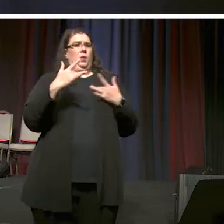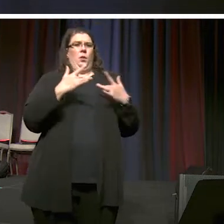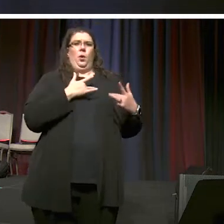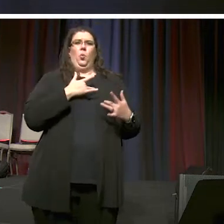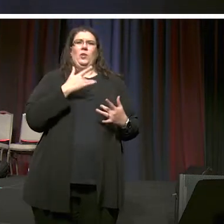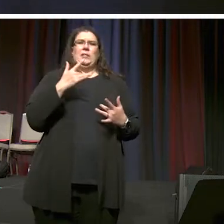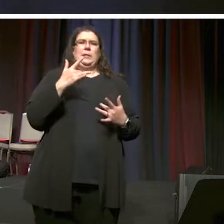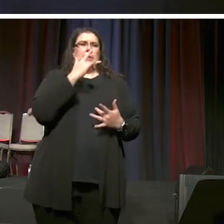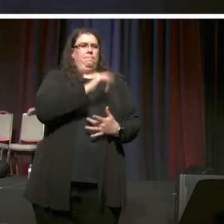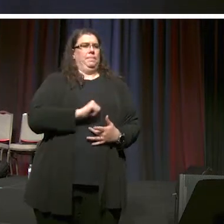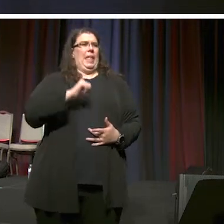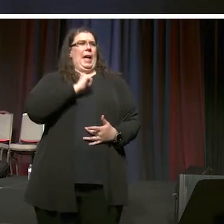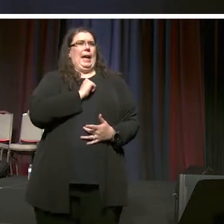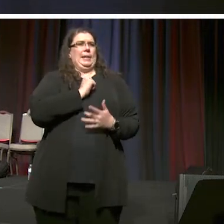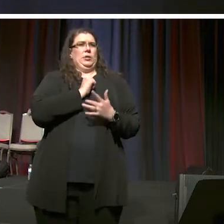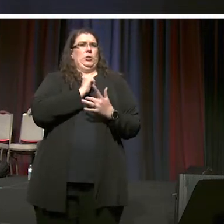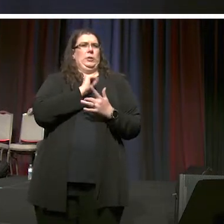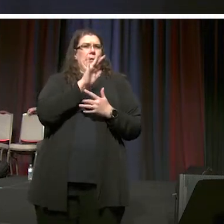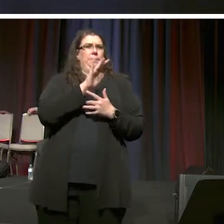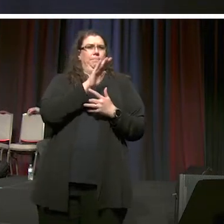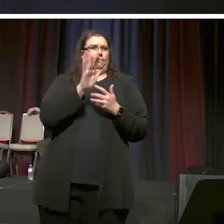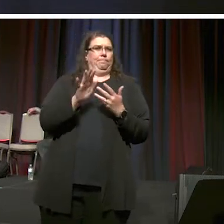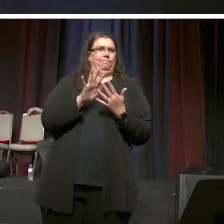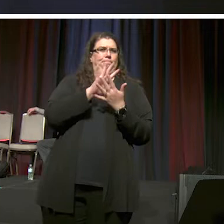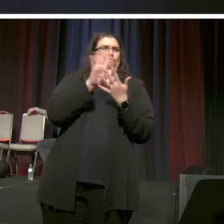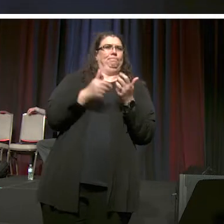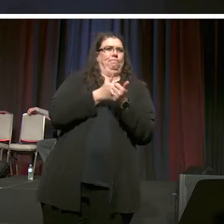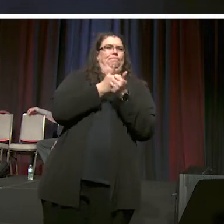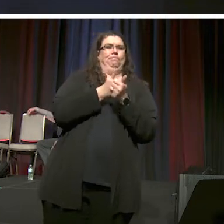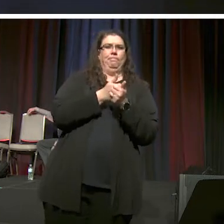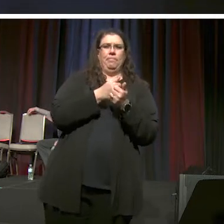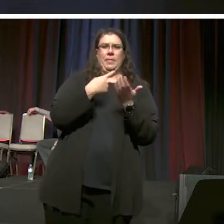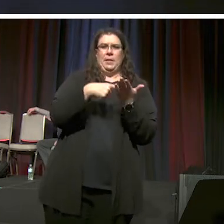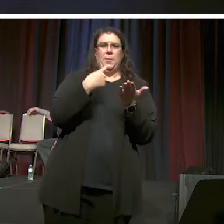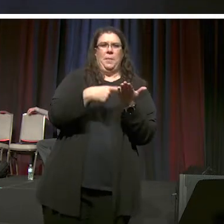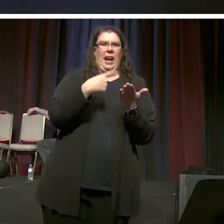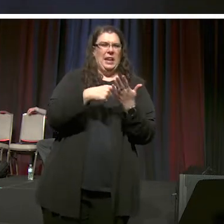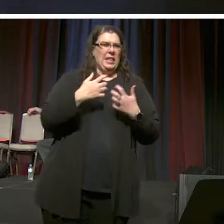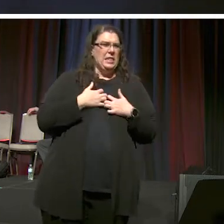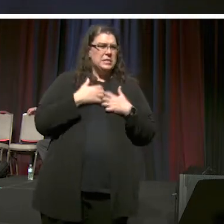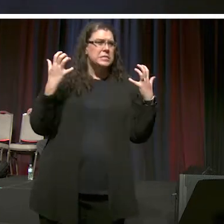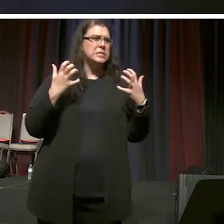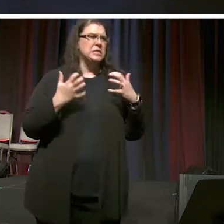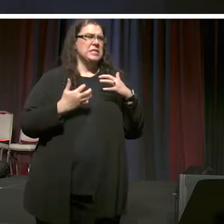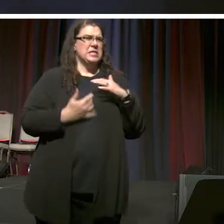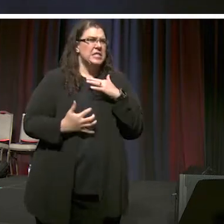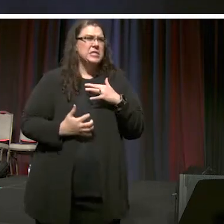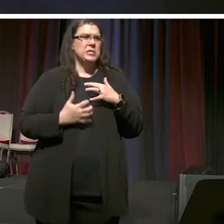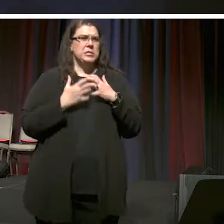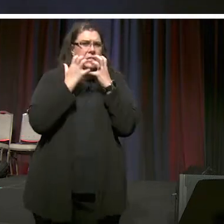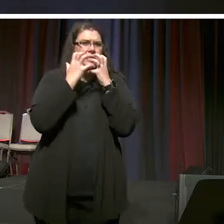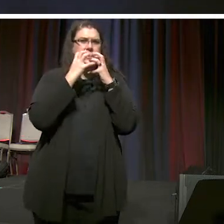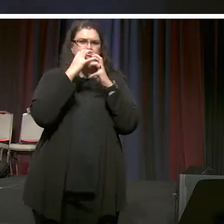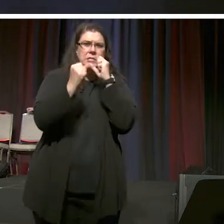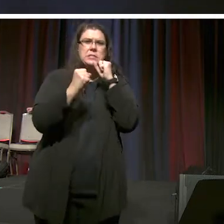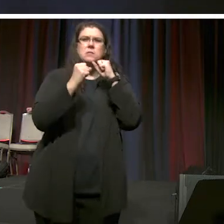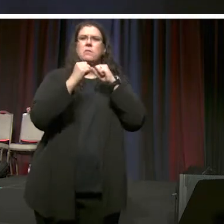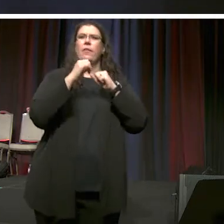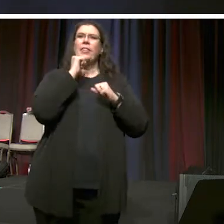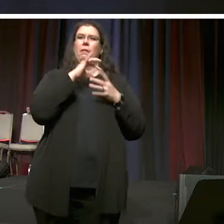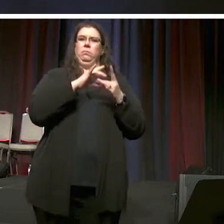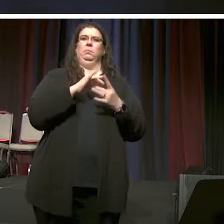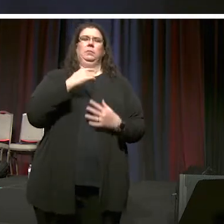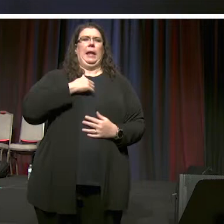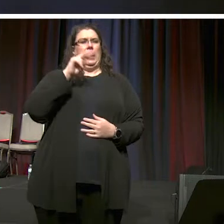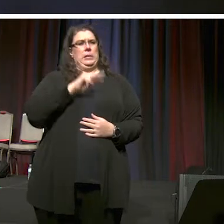debate and the kind of hostility and anger that I experienced. And